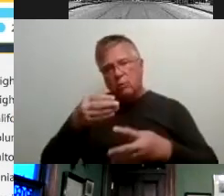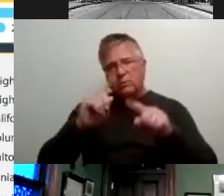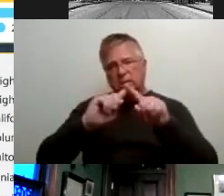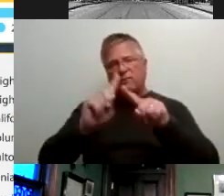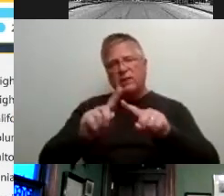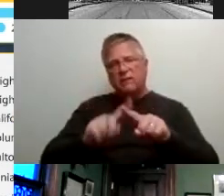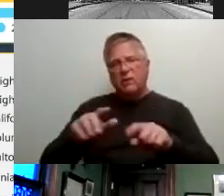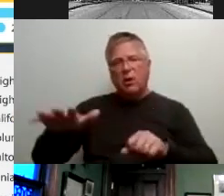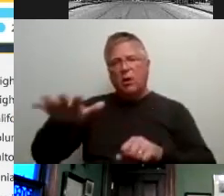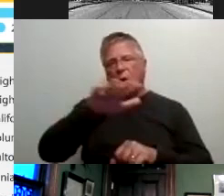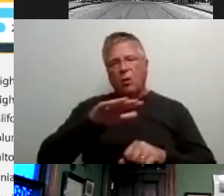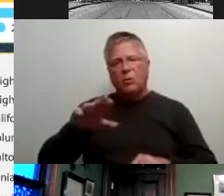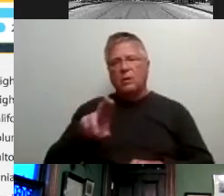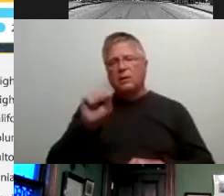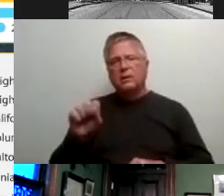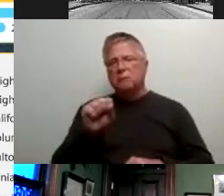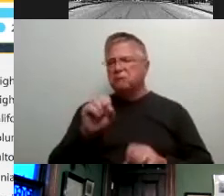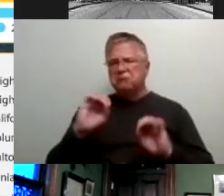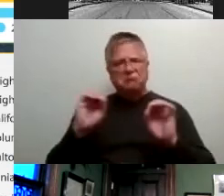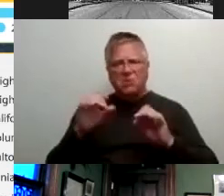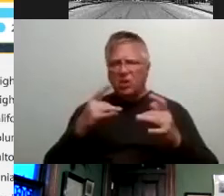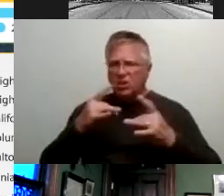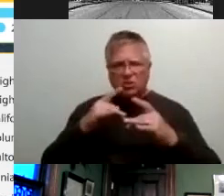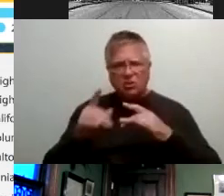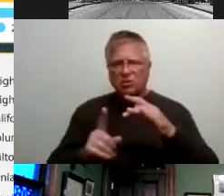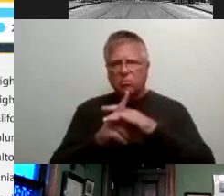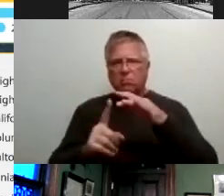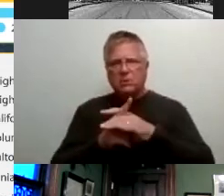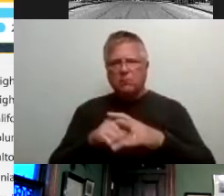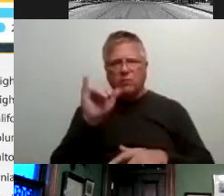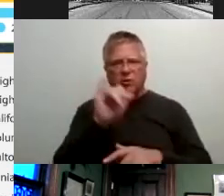country as well. And this is not a concern that we see coming up on those projects.